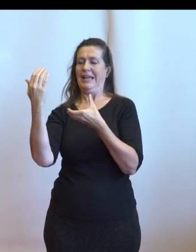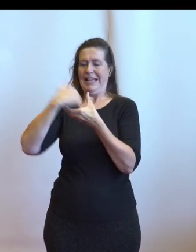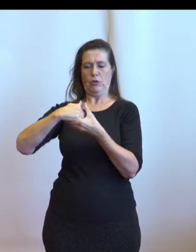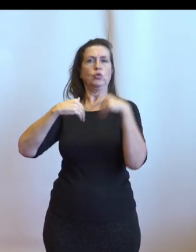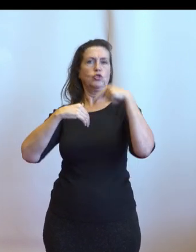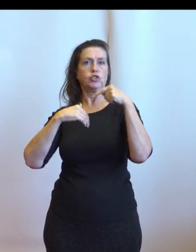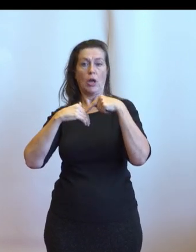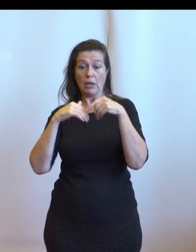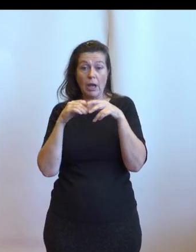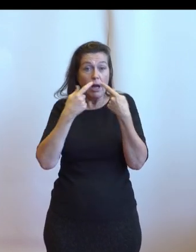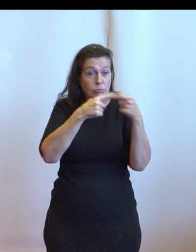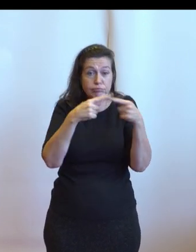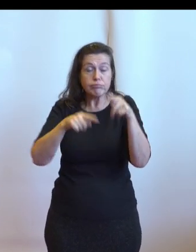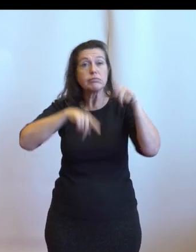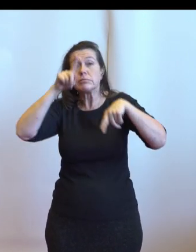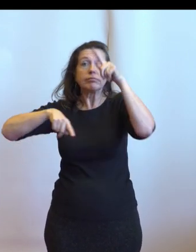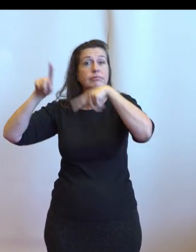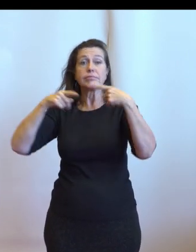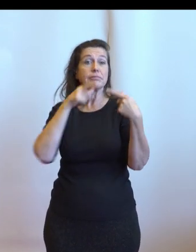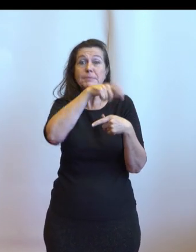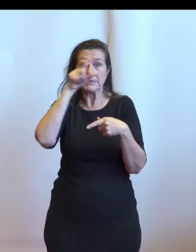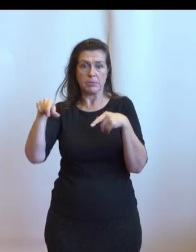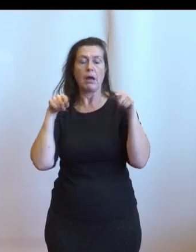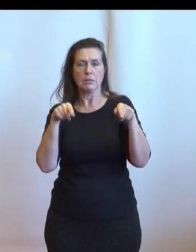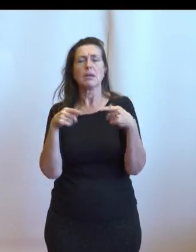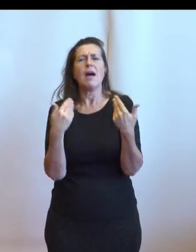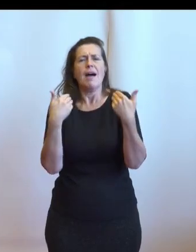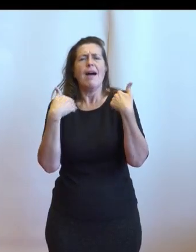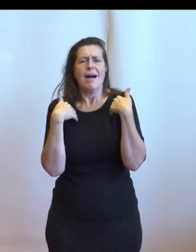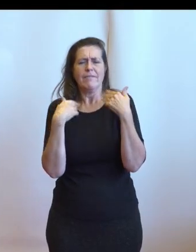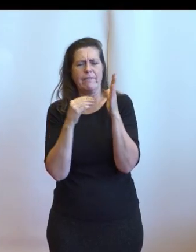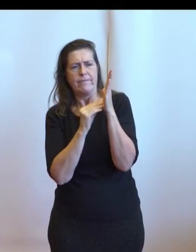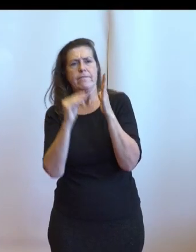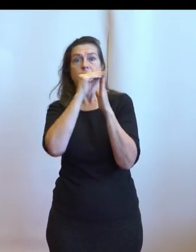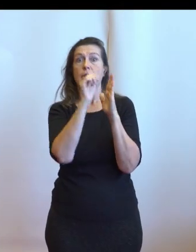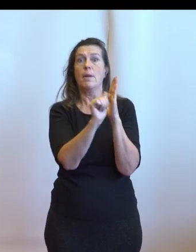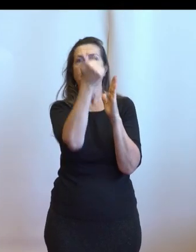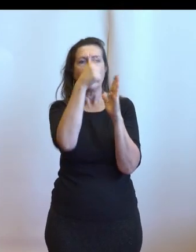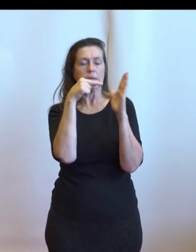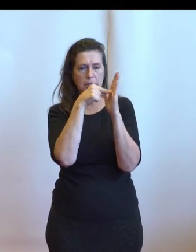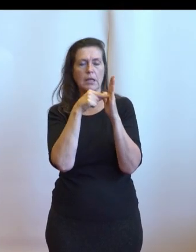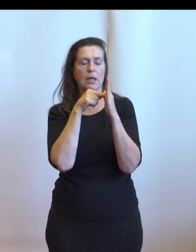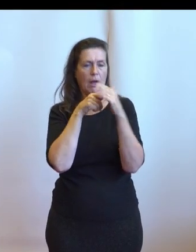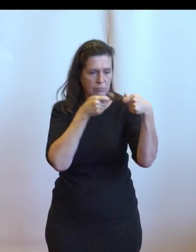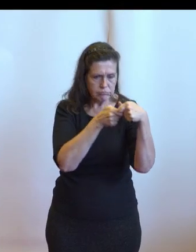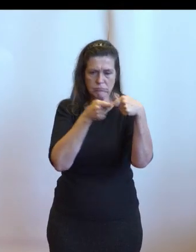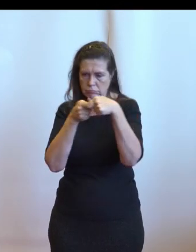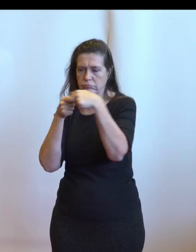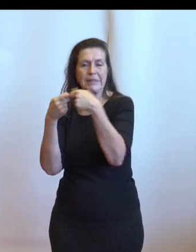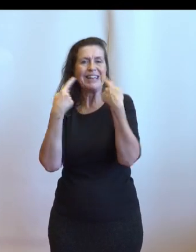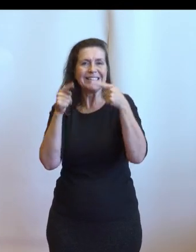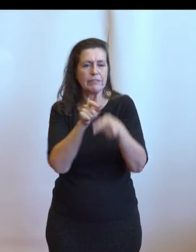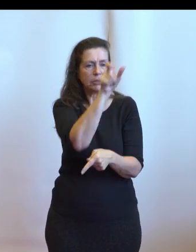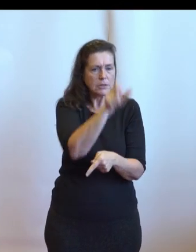and diversity at Accenture, we have different priorities which would be common to all the segments of diversity. So the